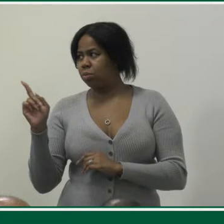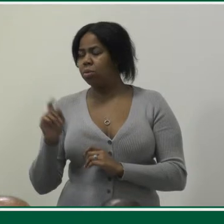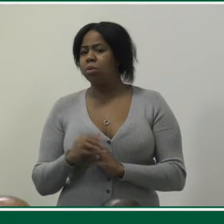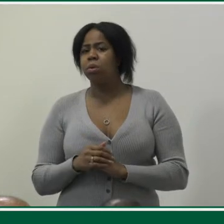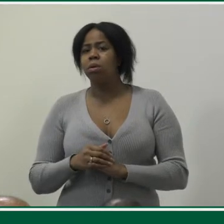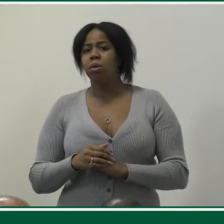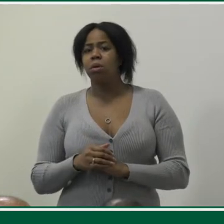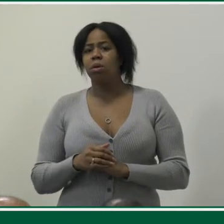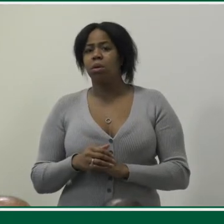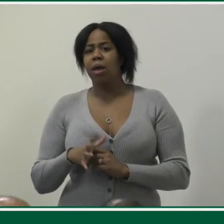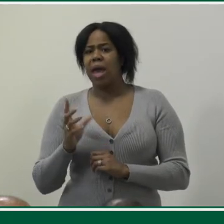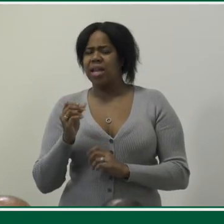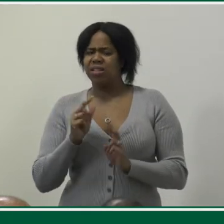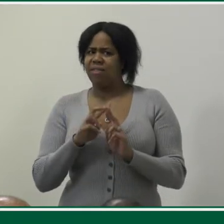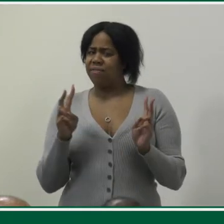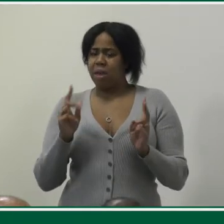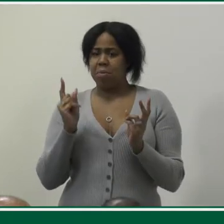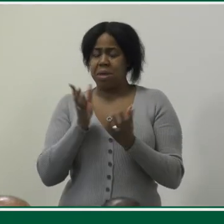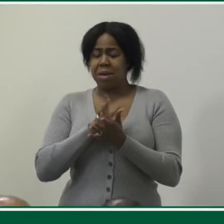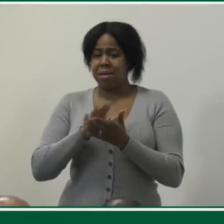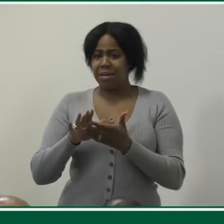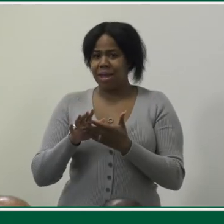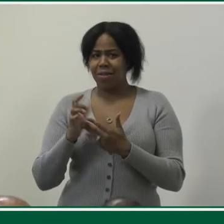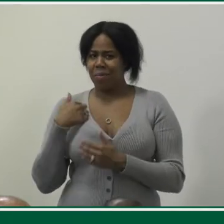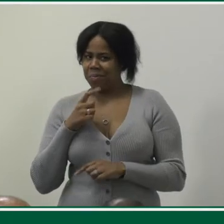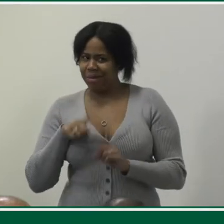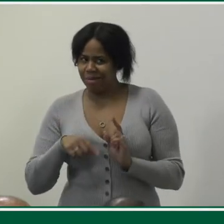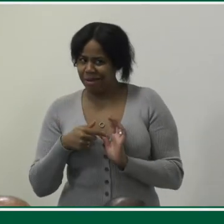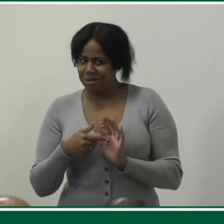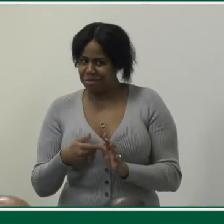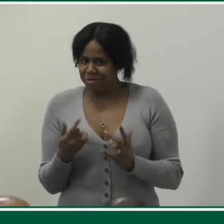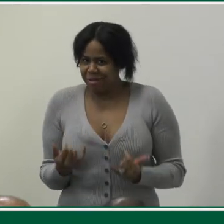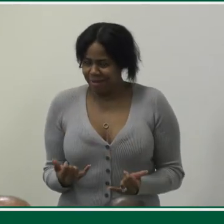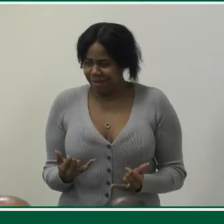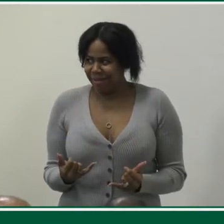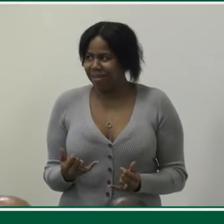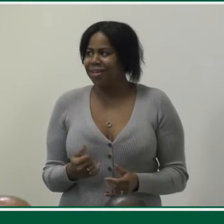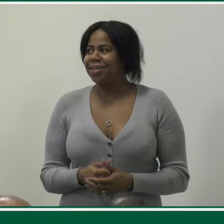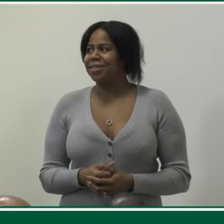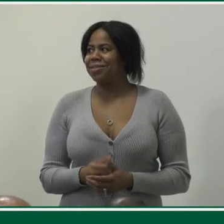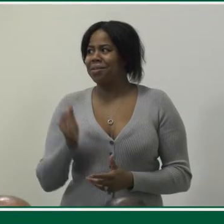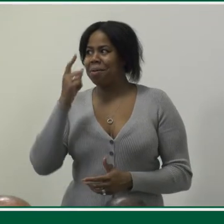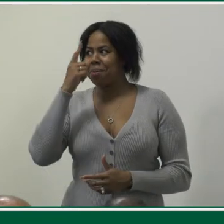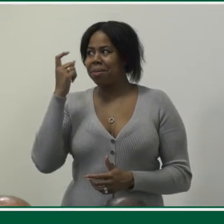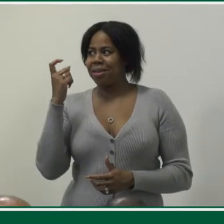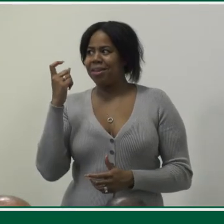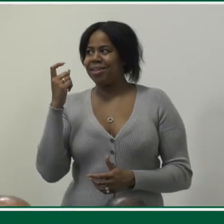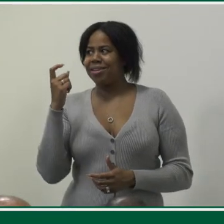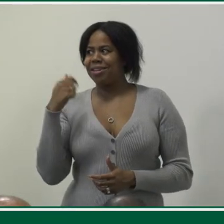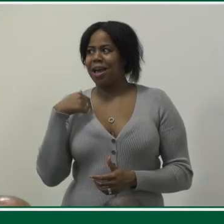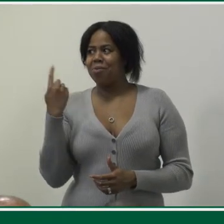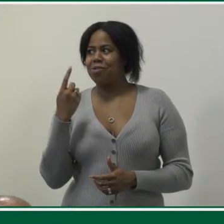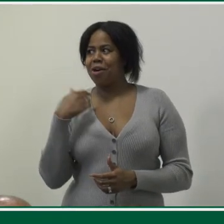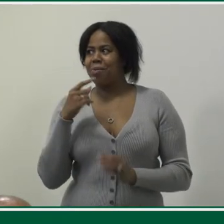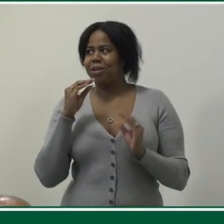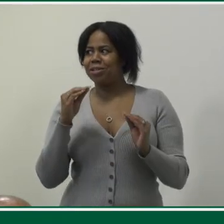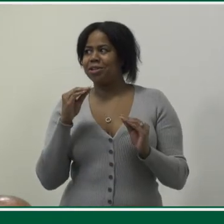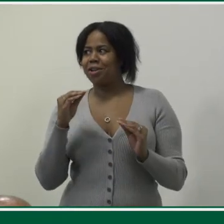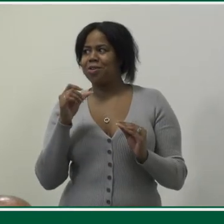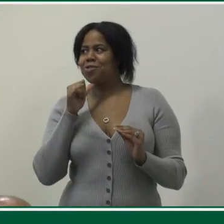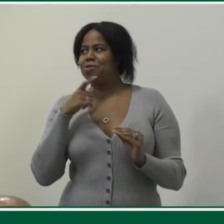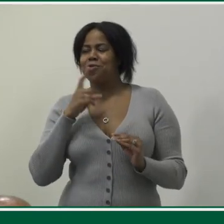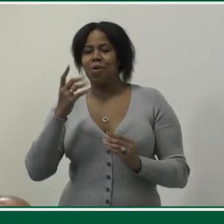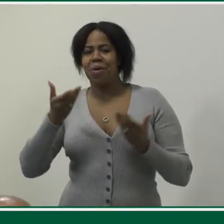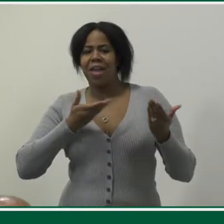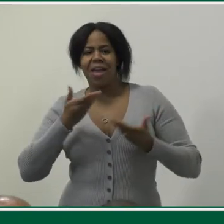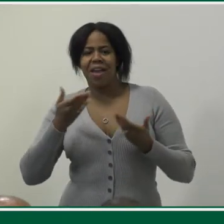a really, really, really well-done space. We can't show it to you today, because I was always taught growing up, you don't